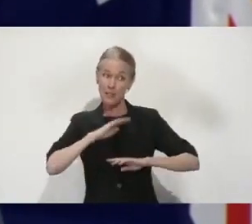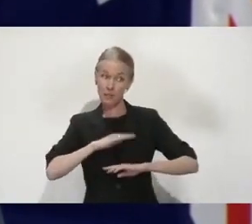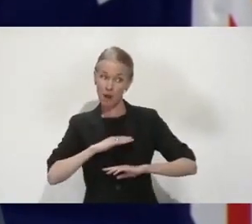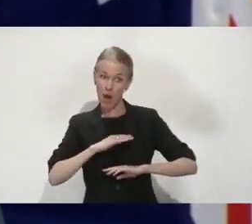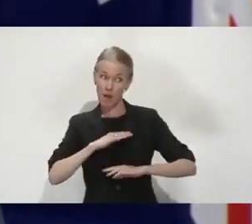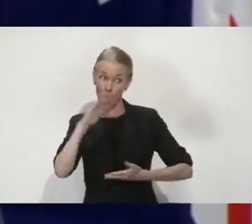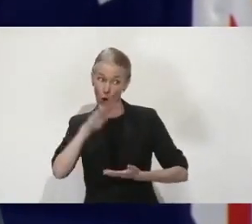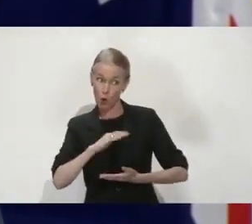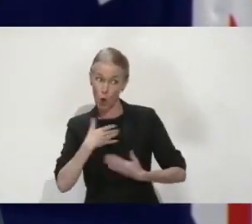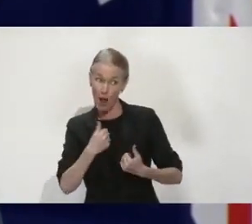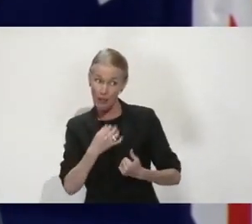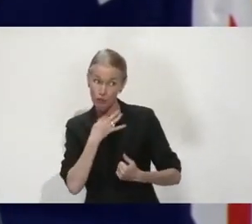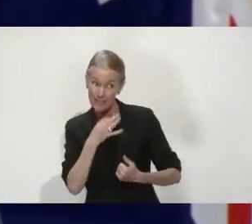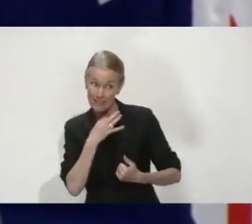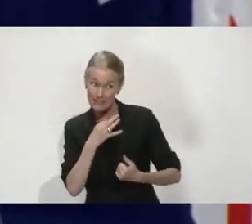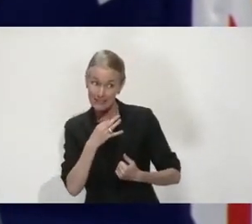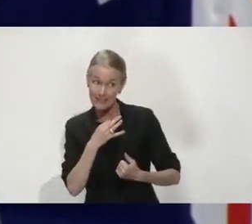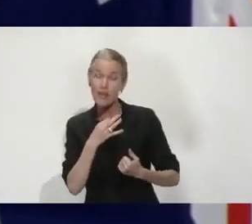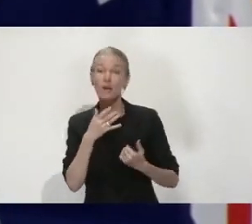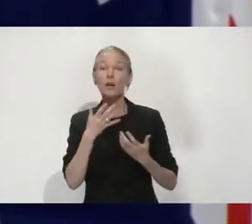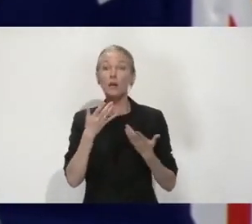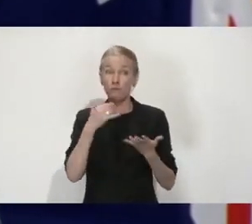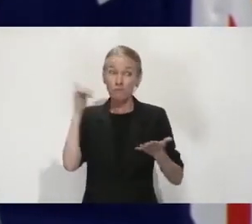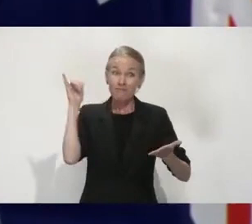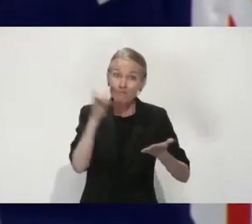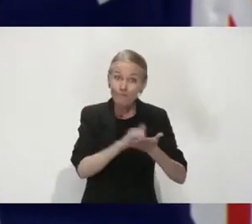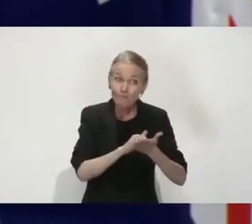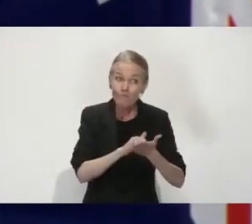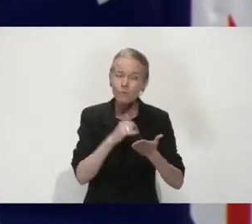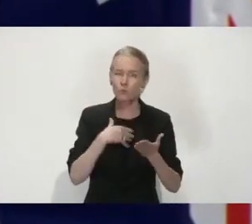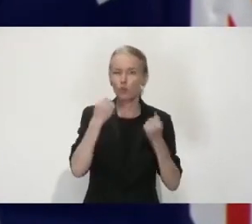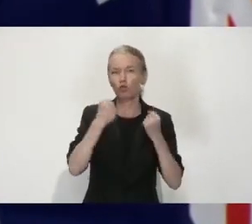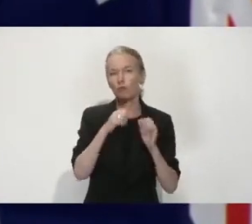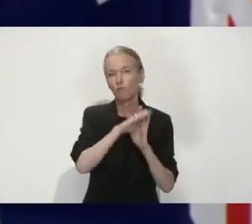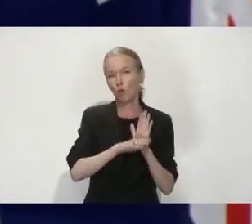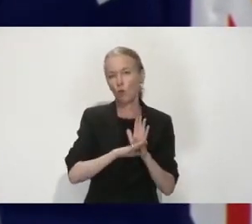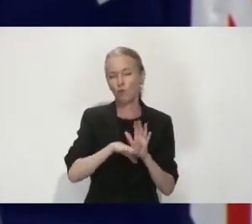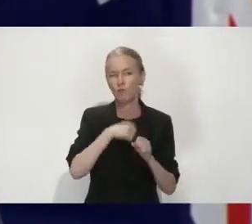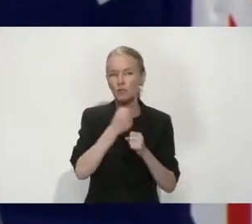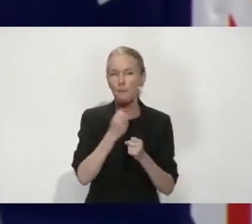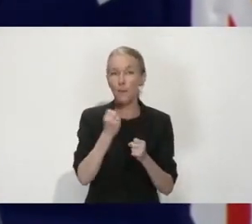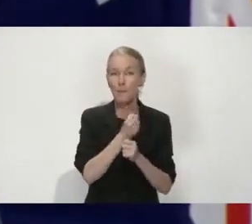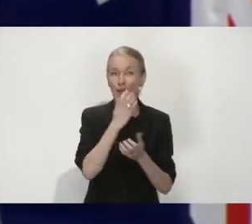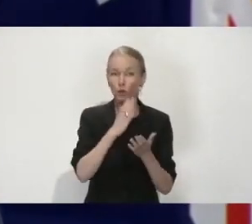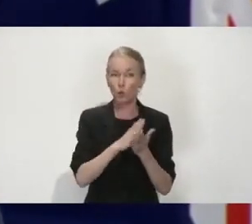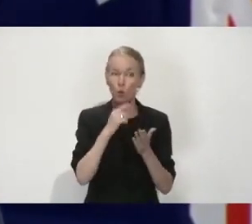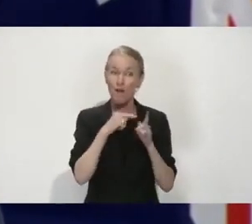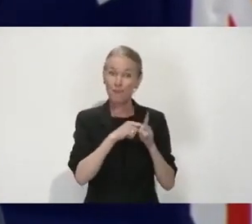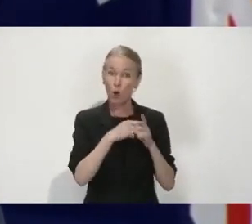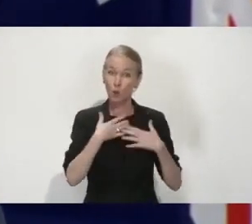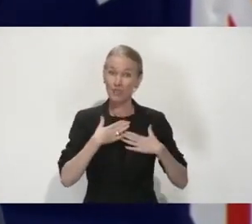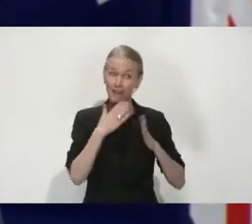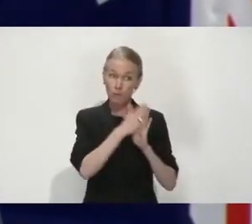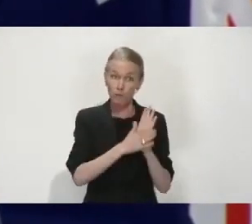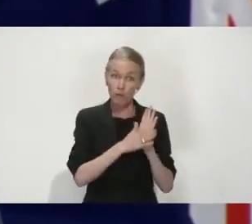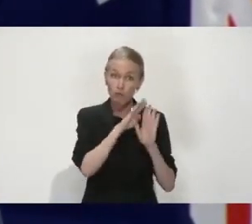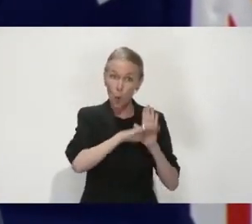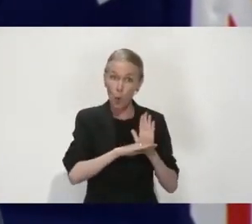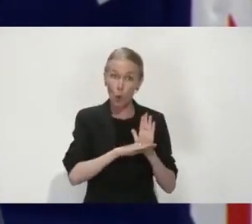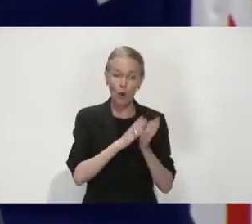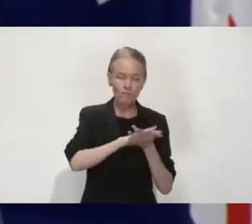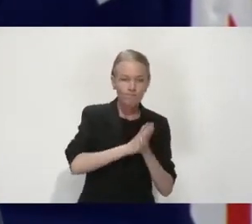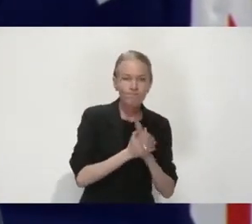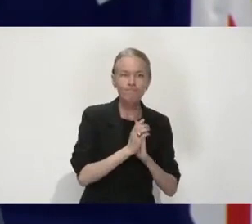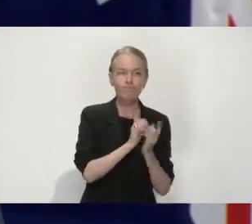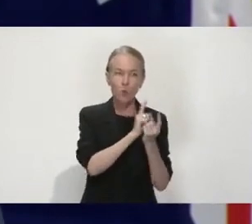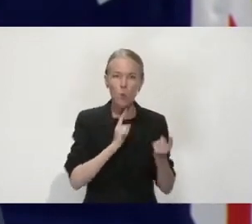instance, infection prevention and control measures and a self-isolation plan are still in place. Many of these exemptions will involve a